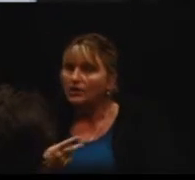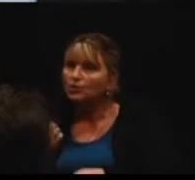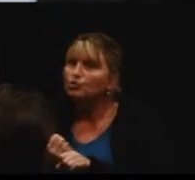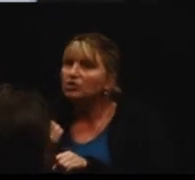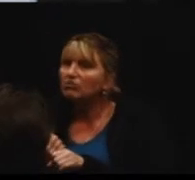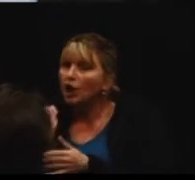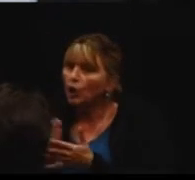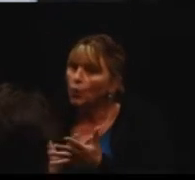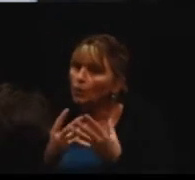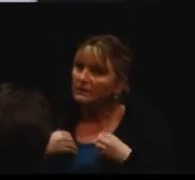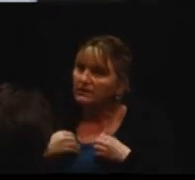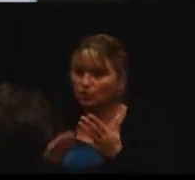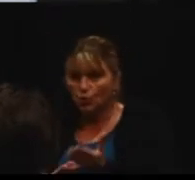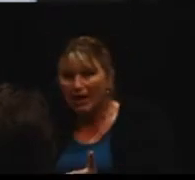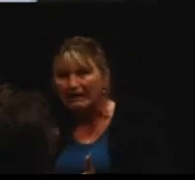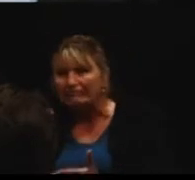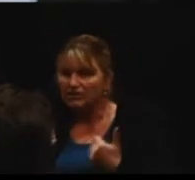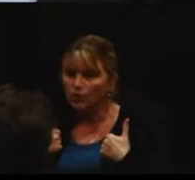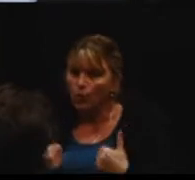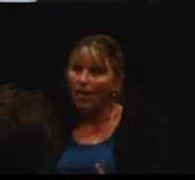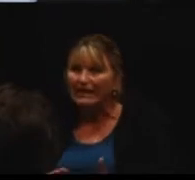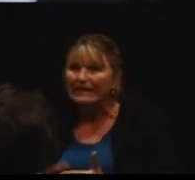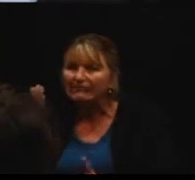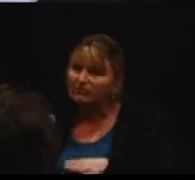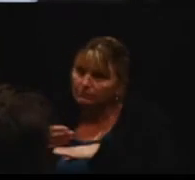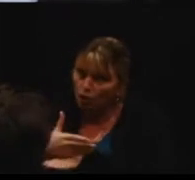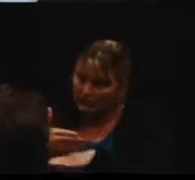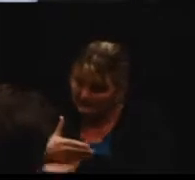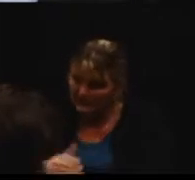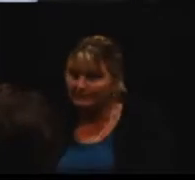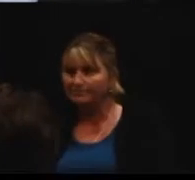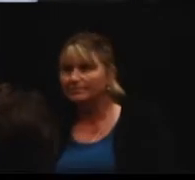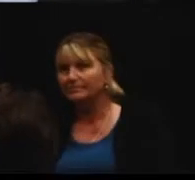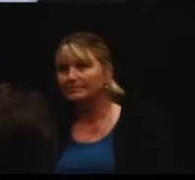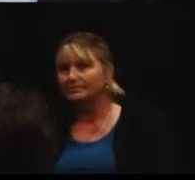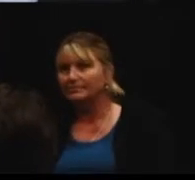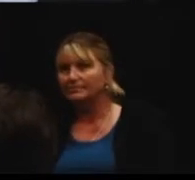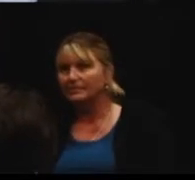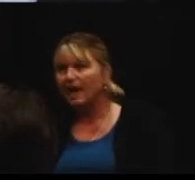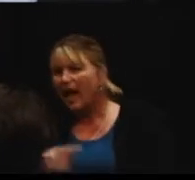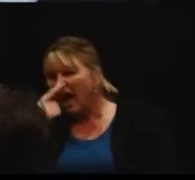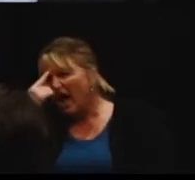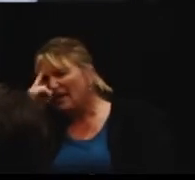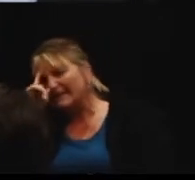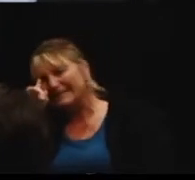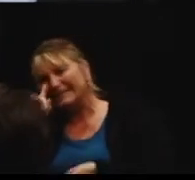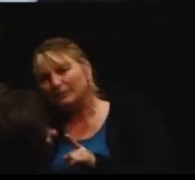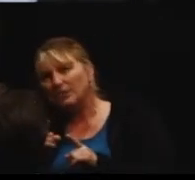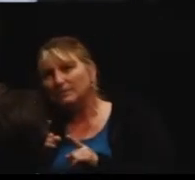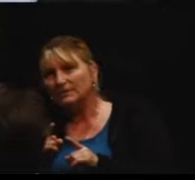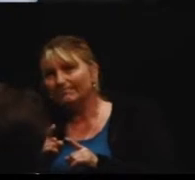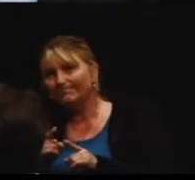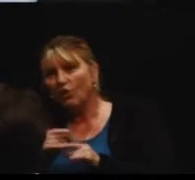businesses, to increase our wealth and to increase our productivity. And I think sometimes we actually focus on the wrong things.